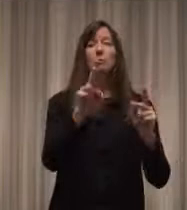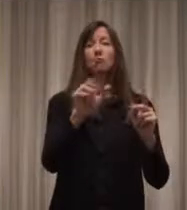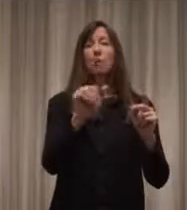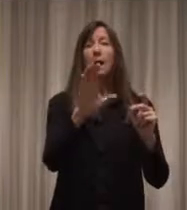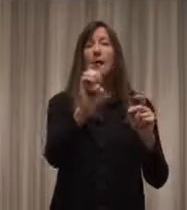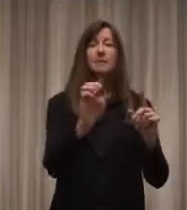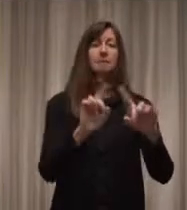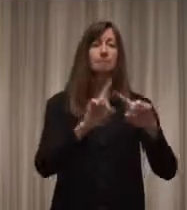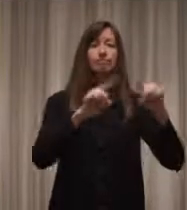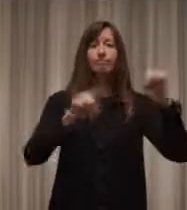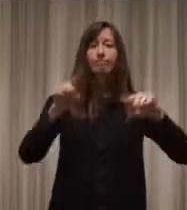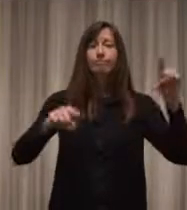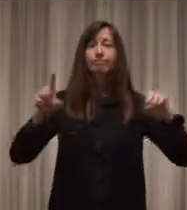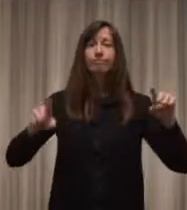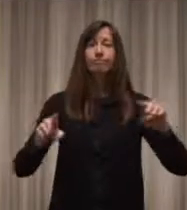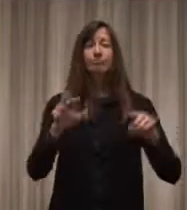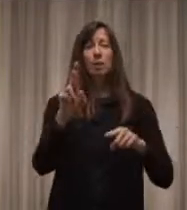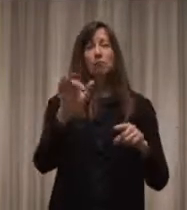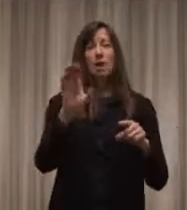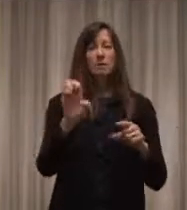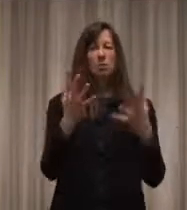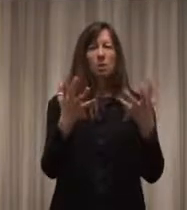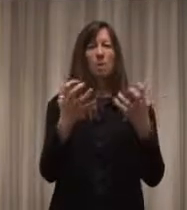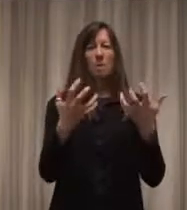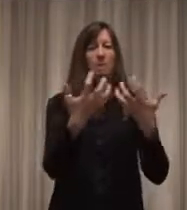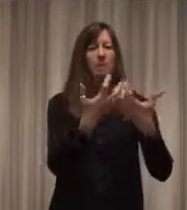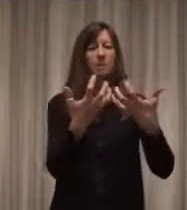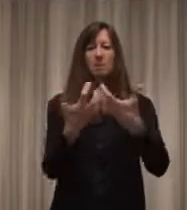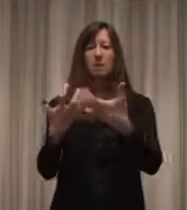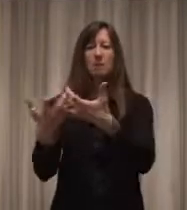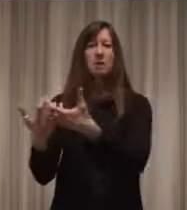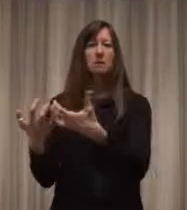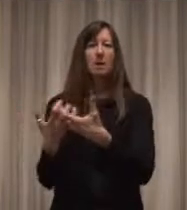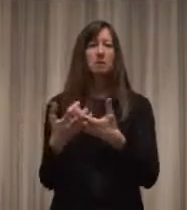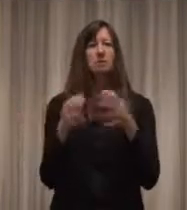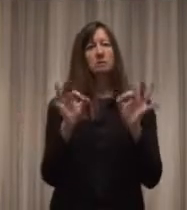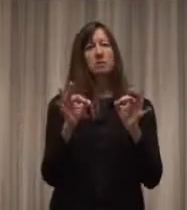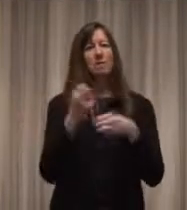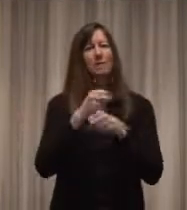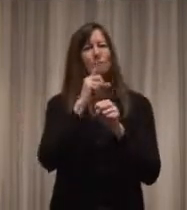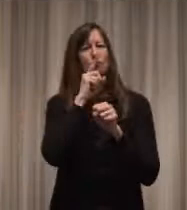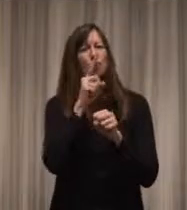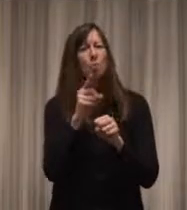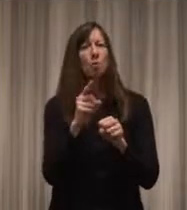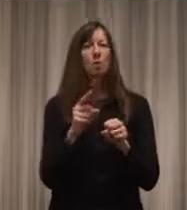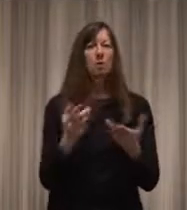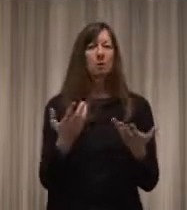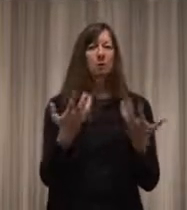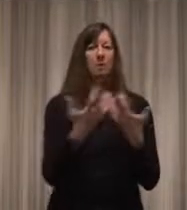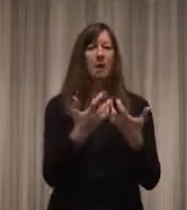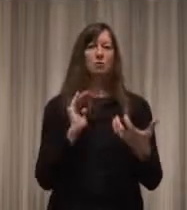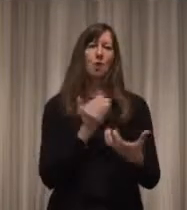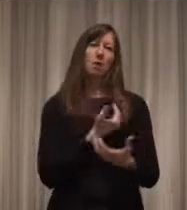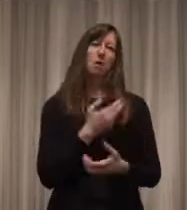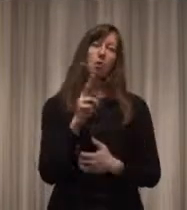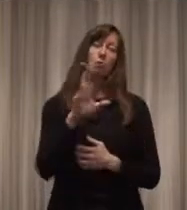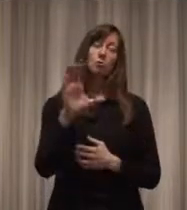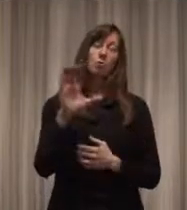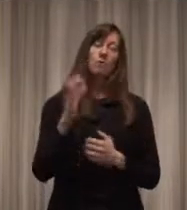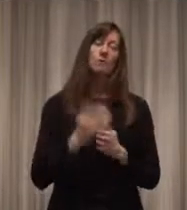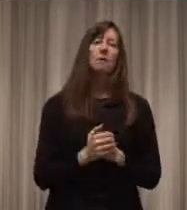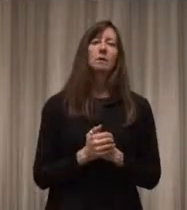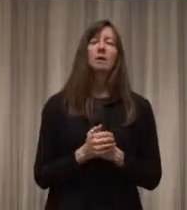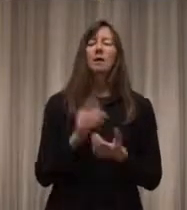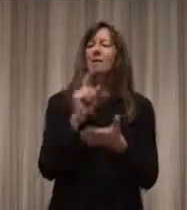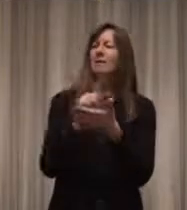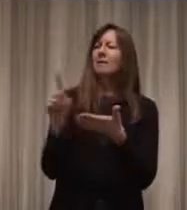within to meet the demographic makeup or better of our county. So last week we had a very successful effort